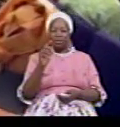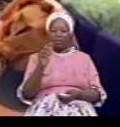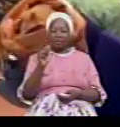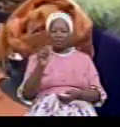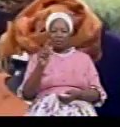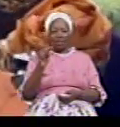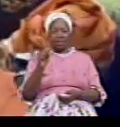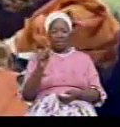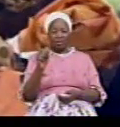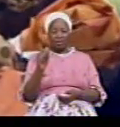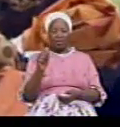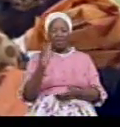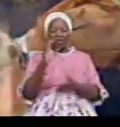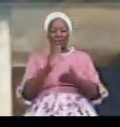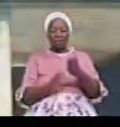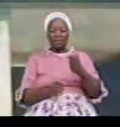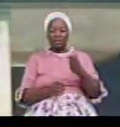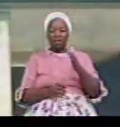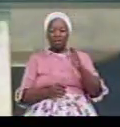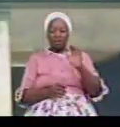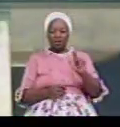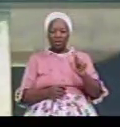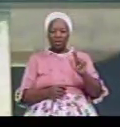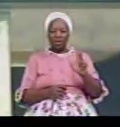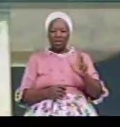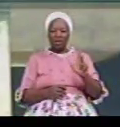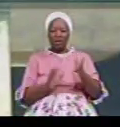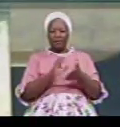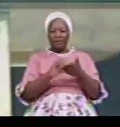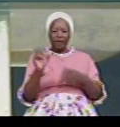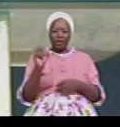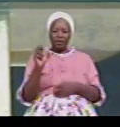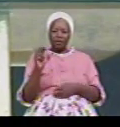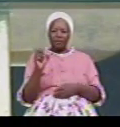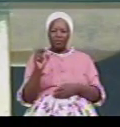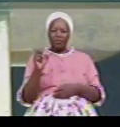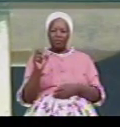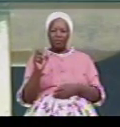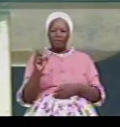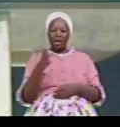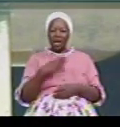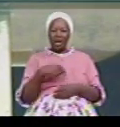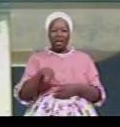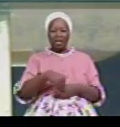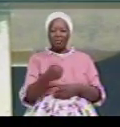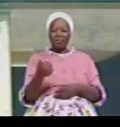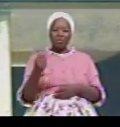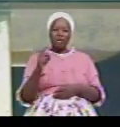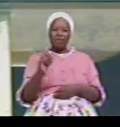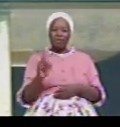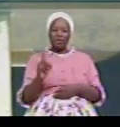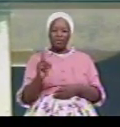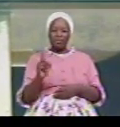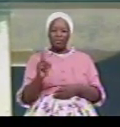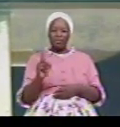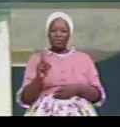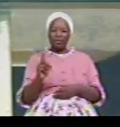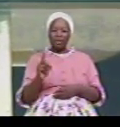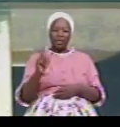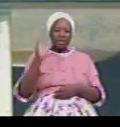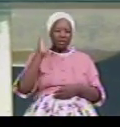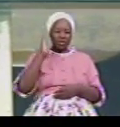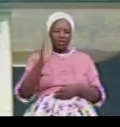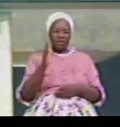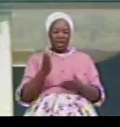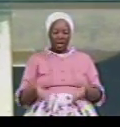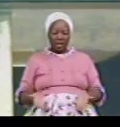23. Matthew chapter 23, verse 12. And whosoever shall